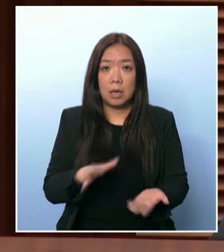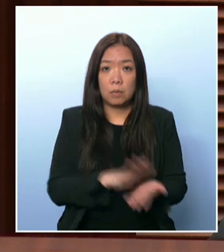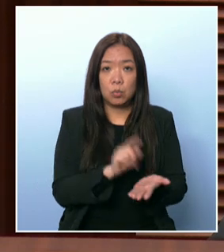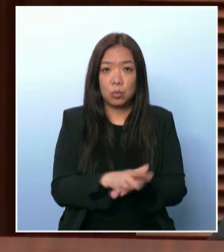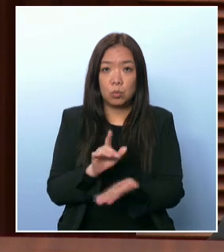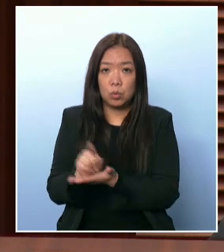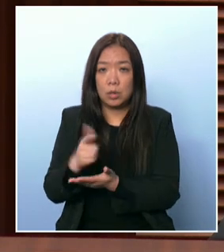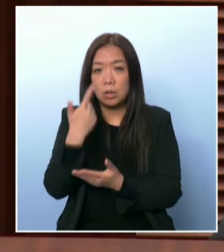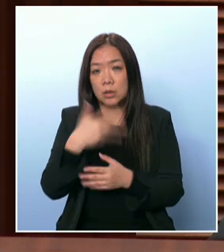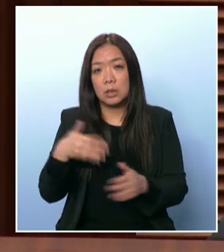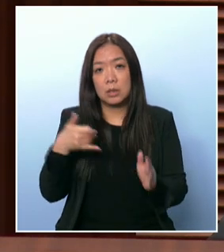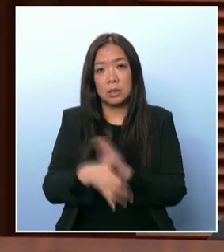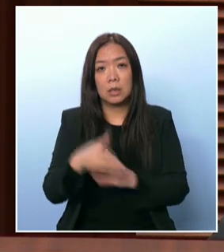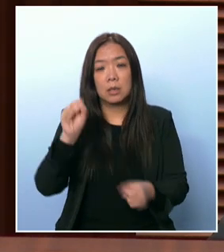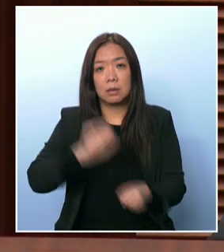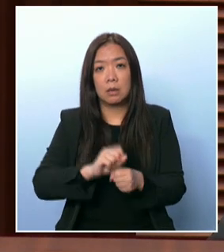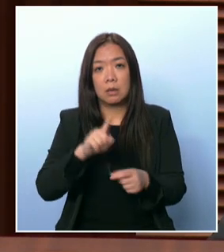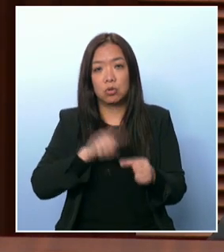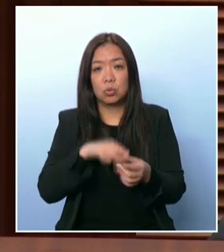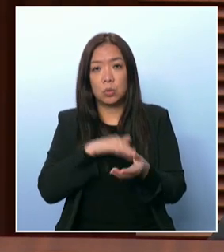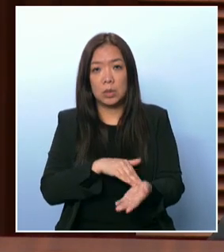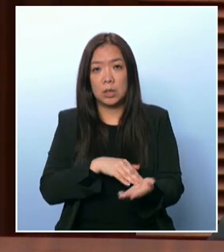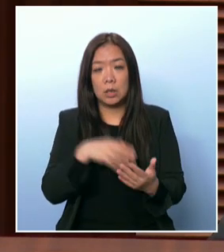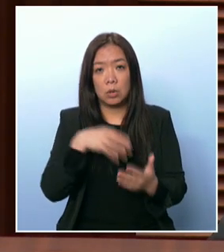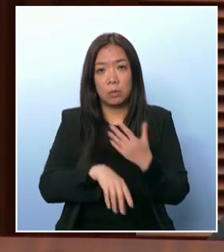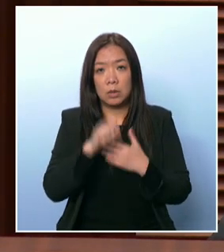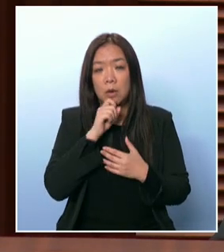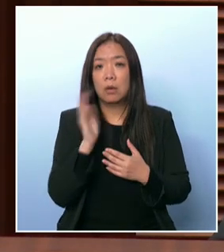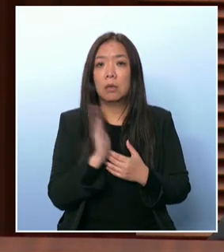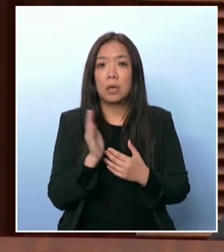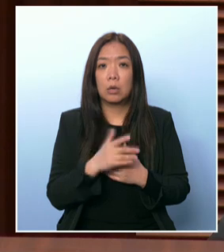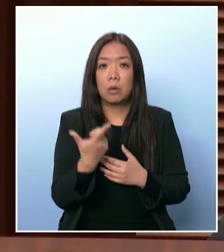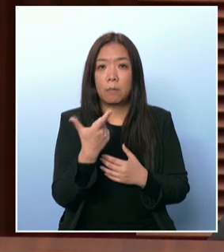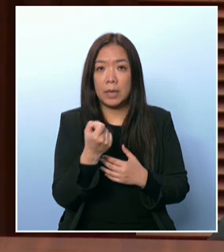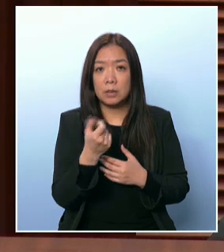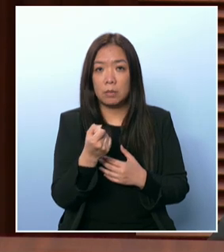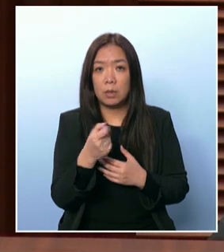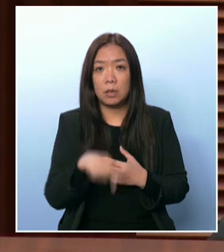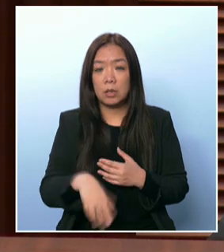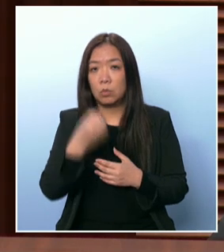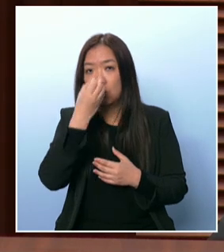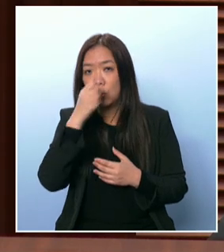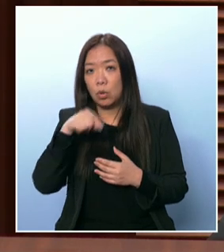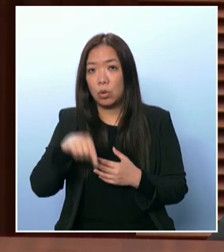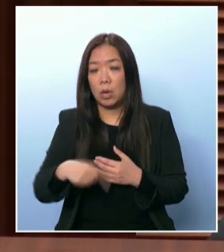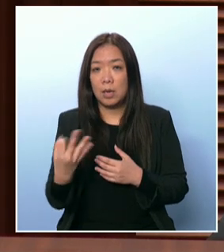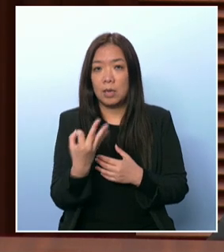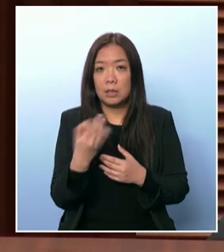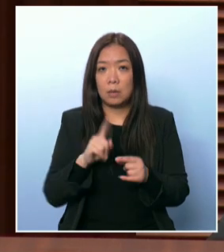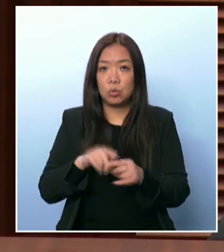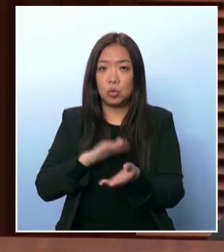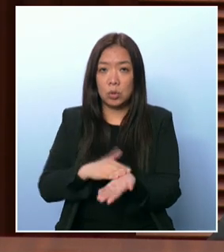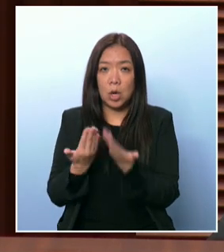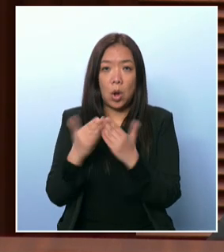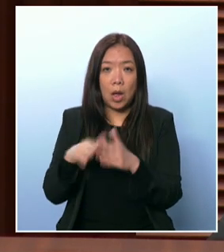and practice? Yes, they can. Every year, among the new CM practitioners we